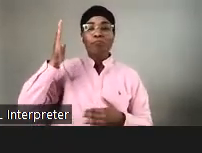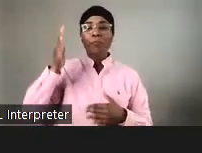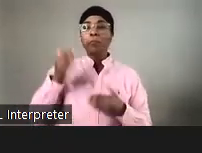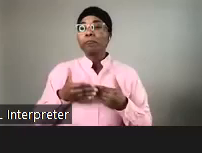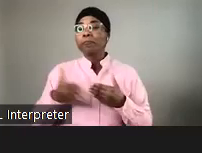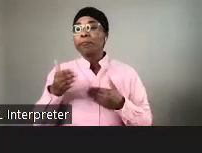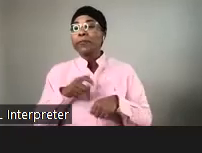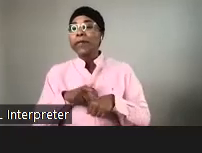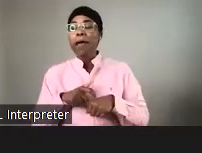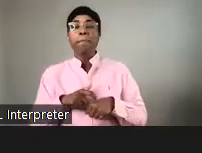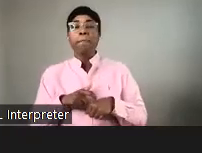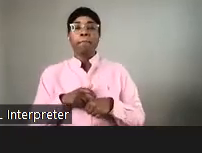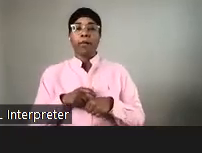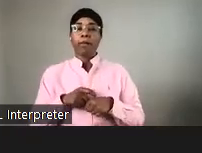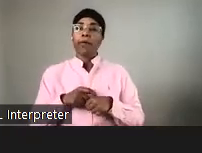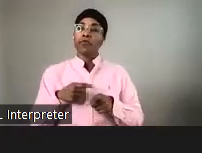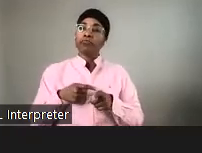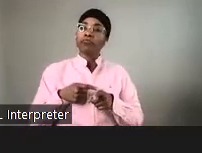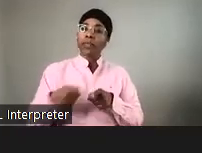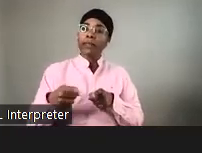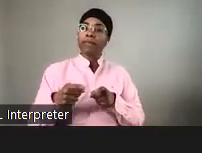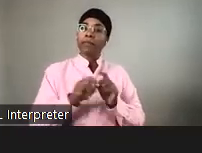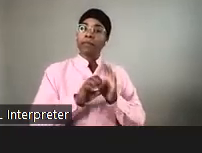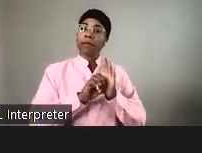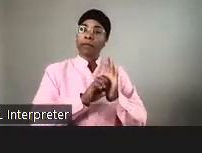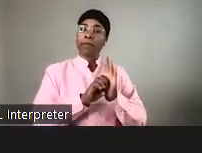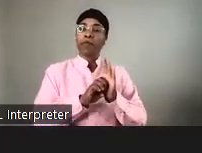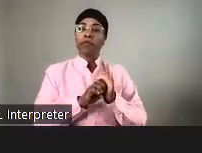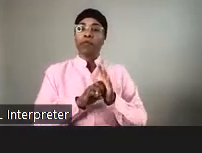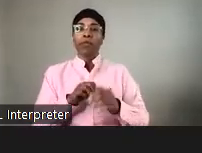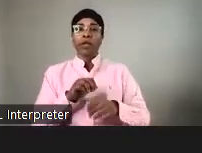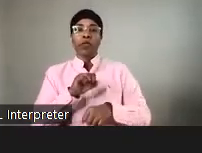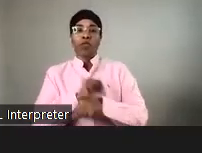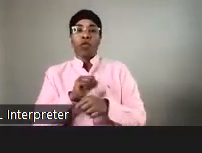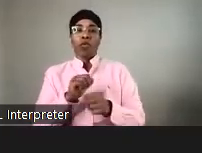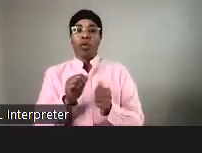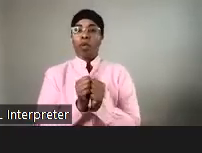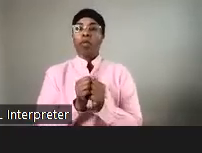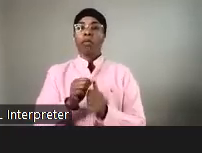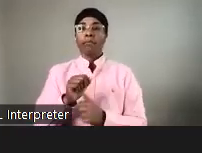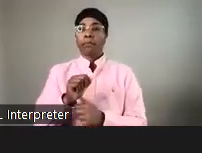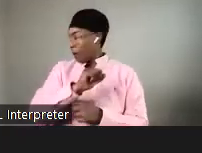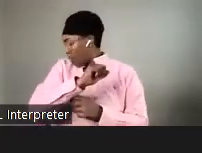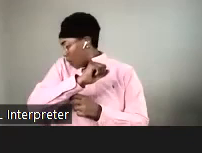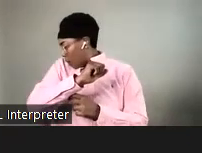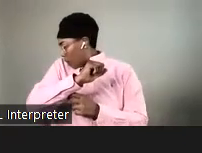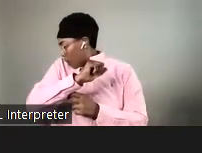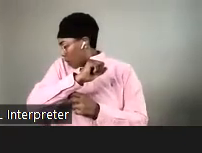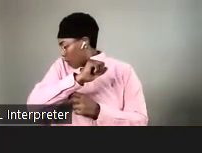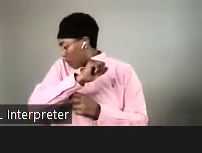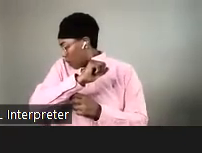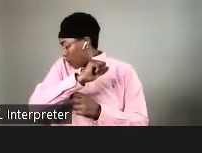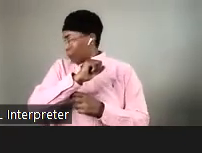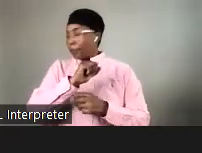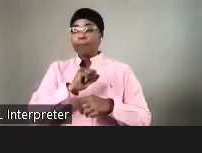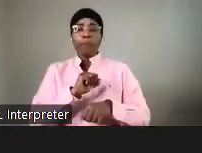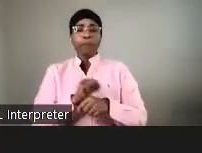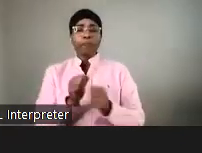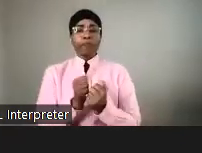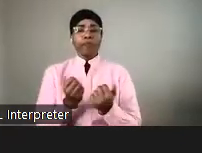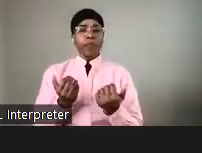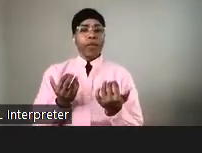example of where we've been working with fire or Ishigode and Anishinaabe Moan in these boreal remnant ecosystems